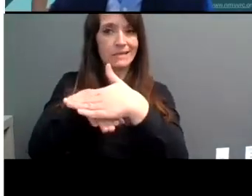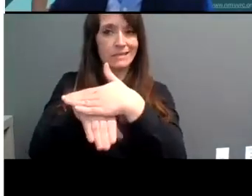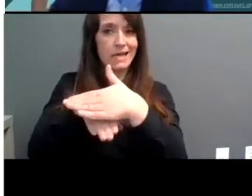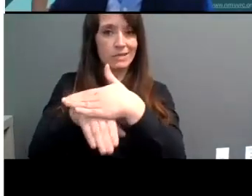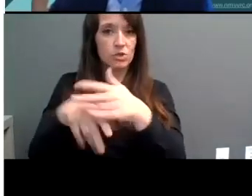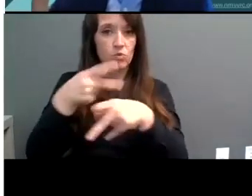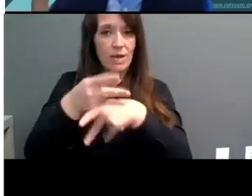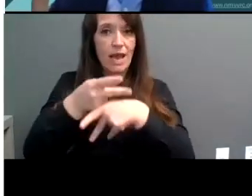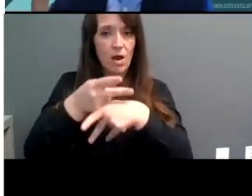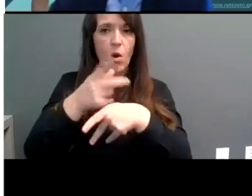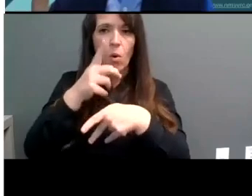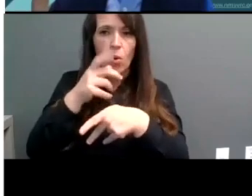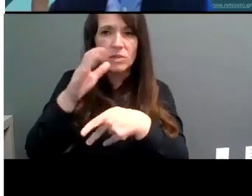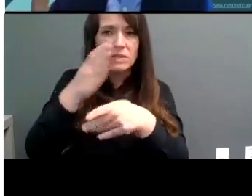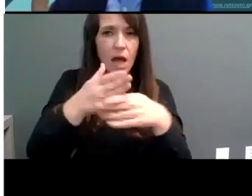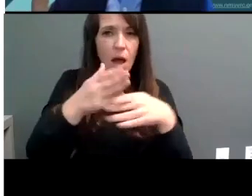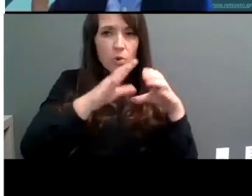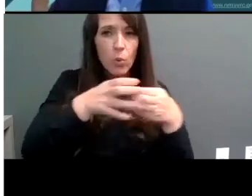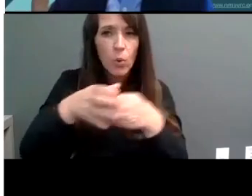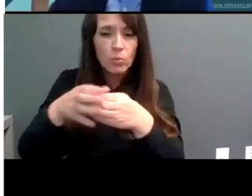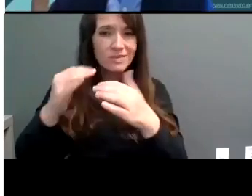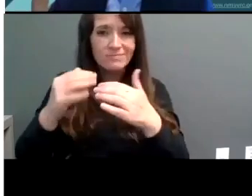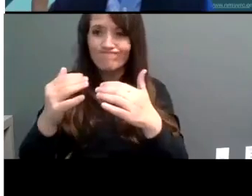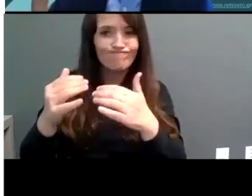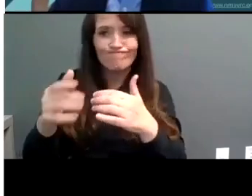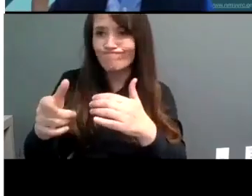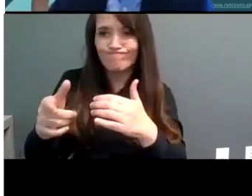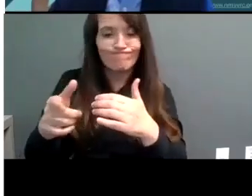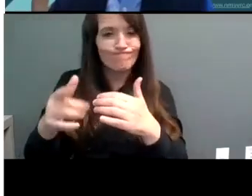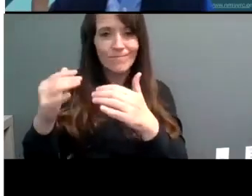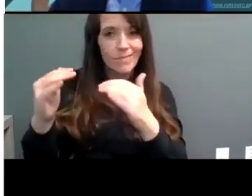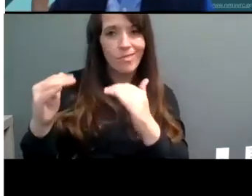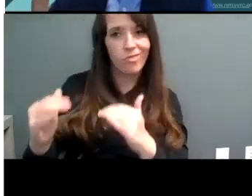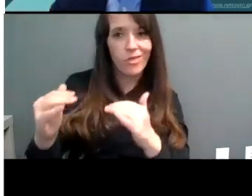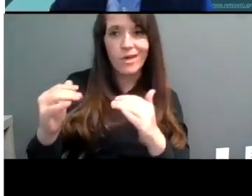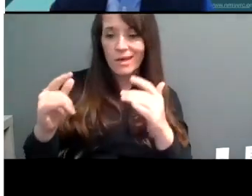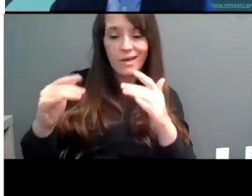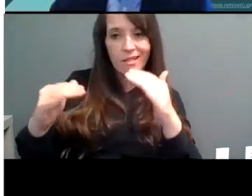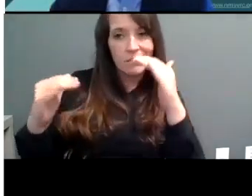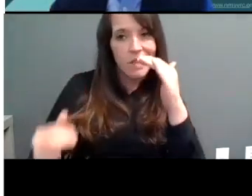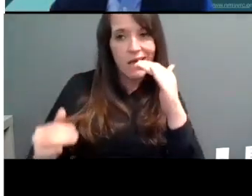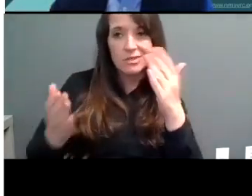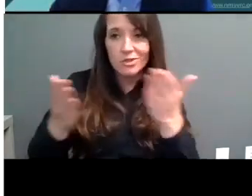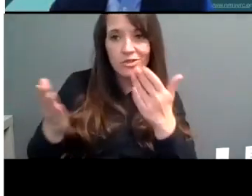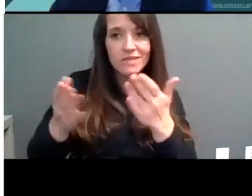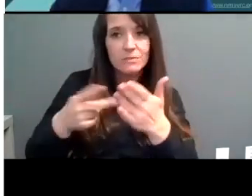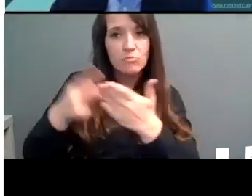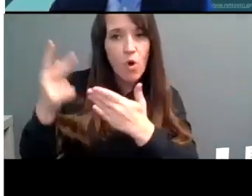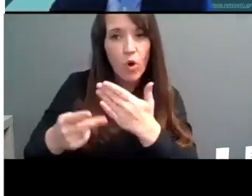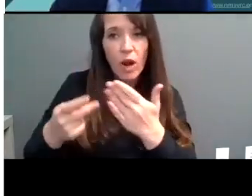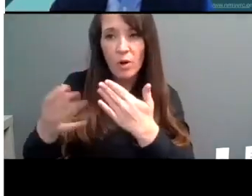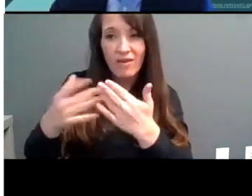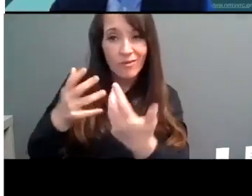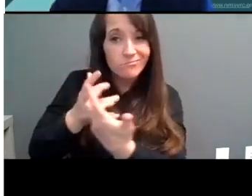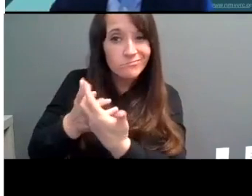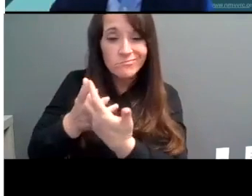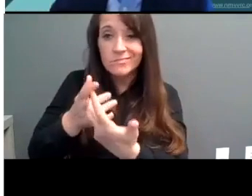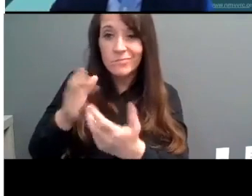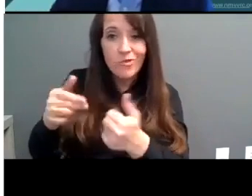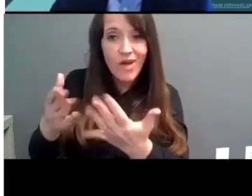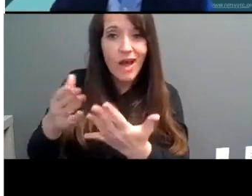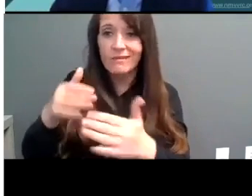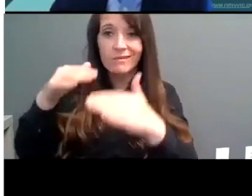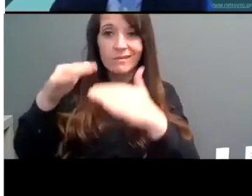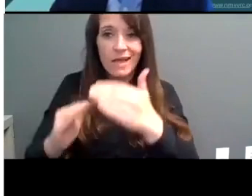underserved populations and tailoring interventions to ensure that they are culturally and linguistically appropriate for the communities that we